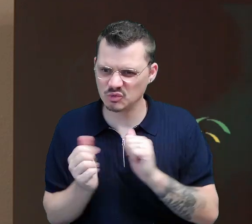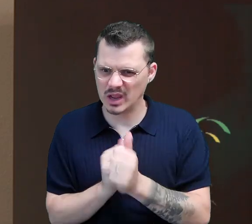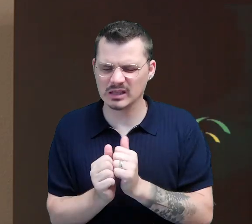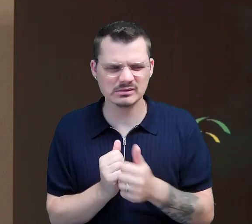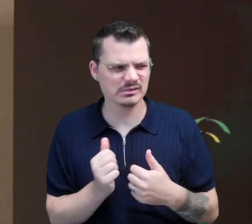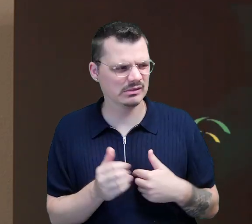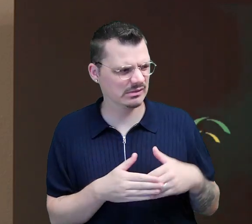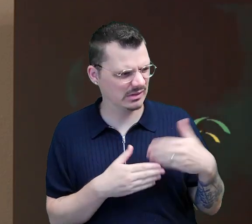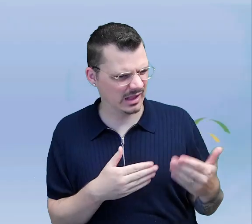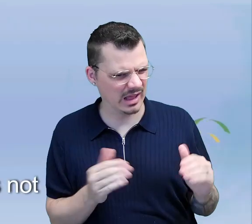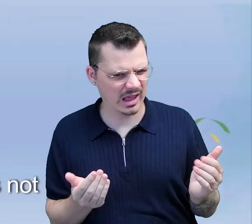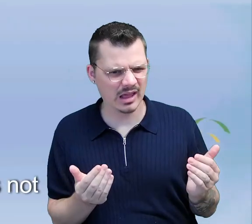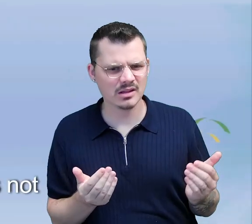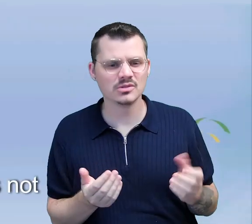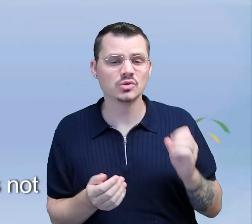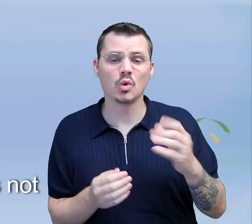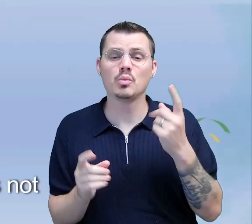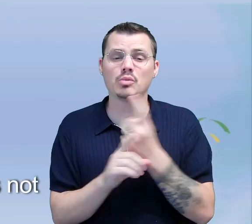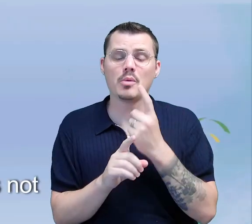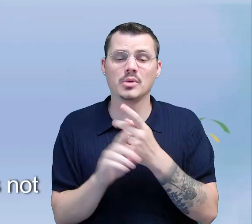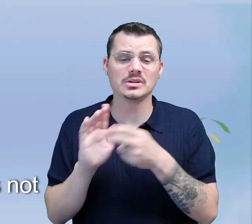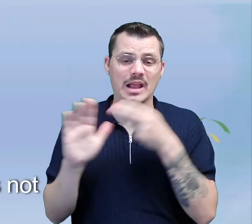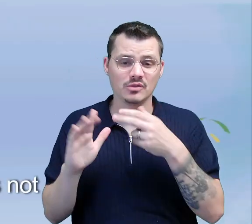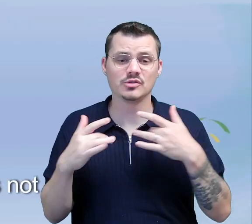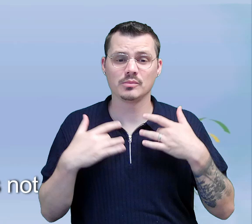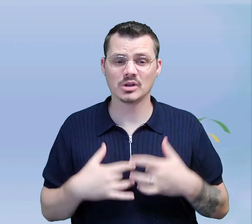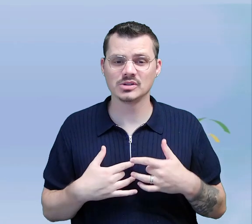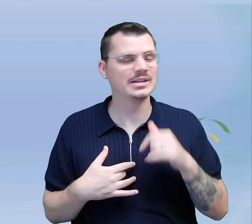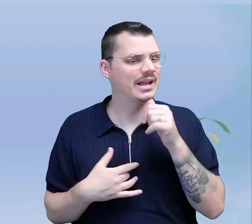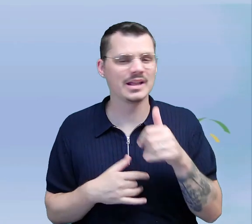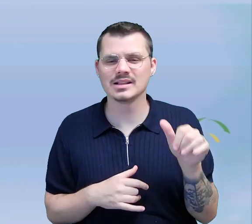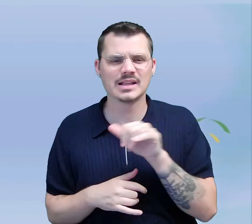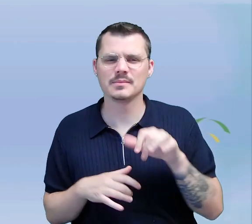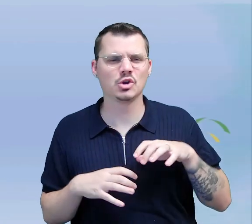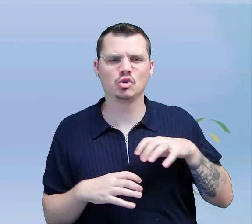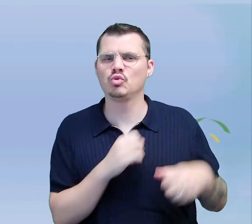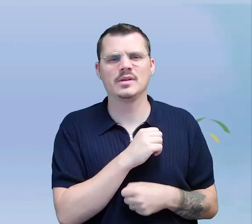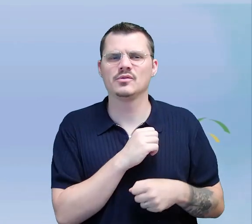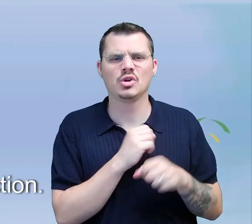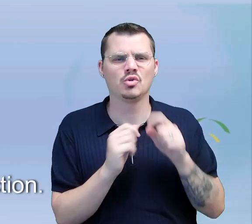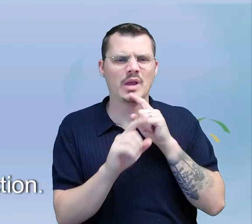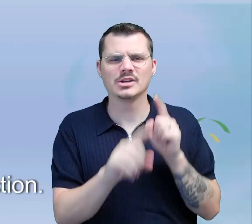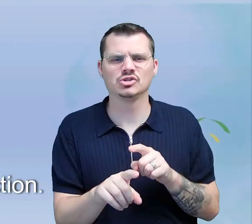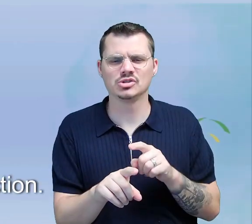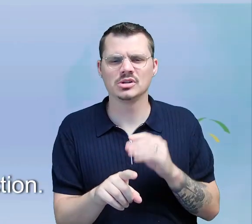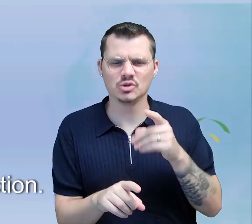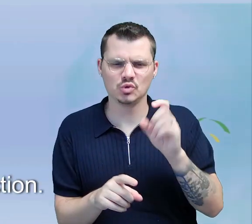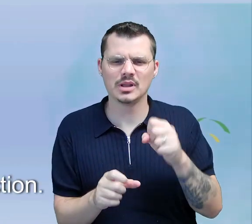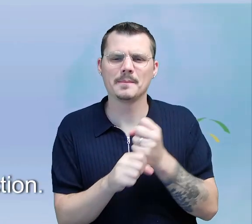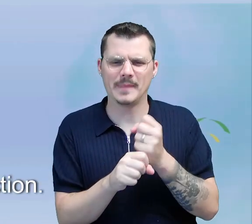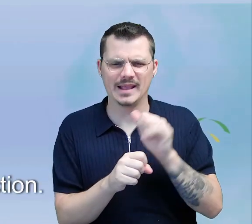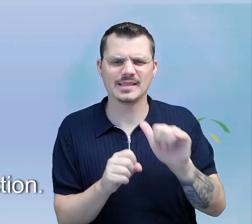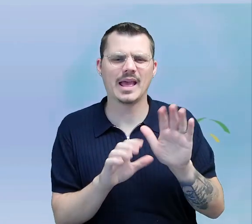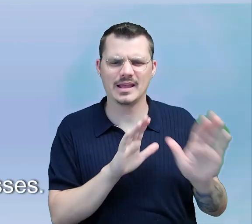race? Proper diagnosis of depression it's not the same as a grief reaction. And there's ways to make